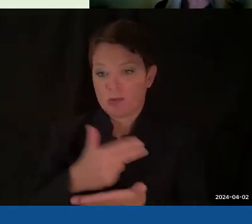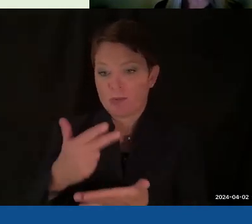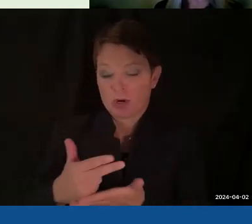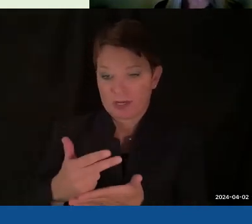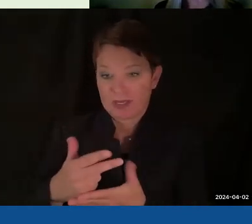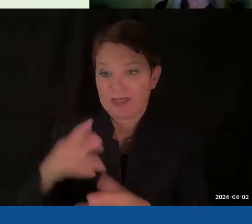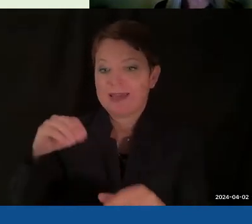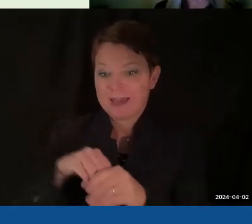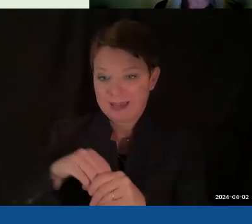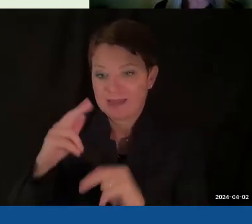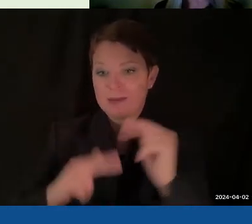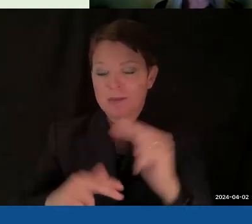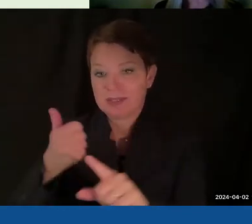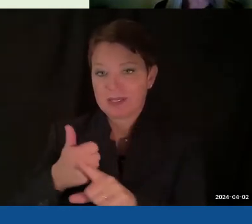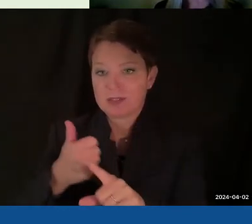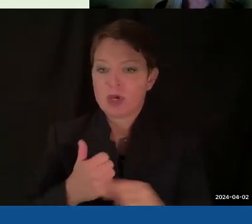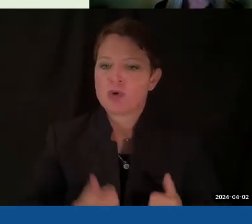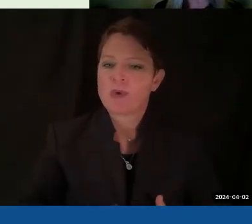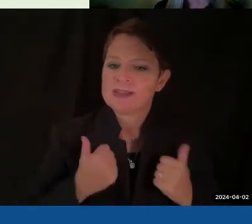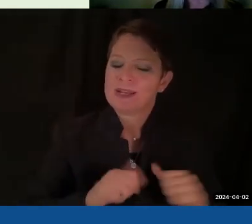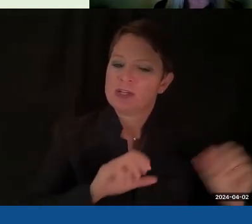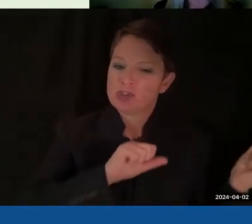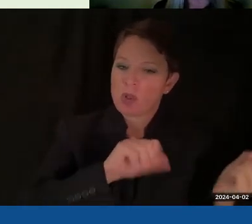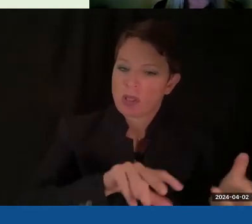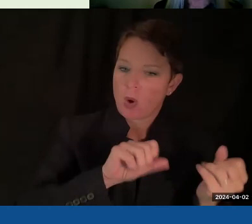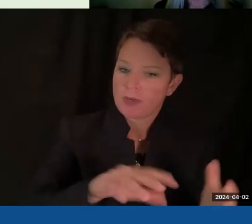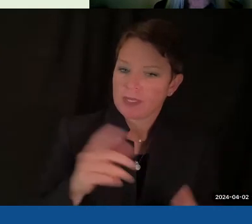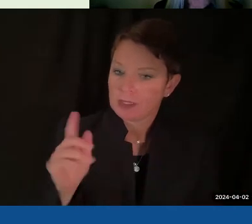site. What about residential loading? That was brought up.